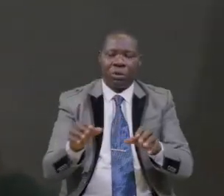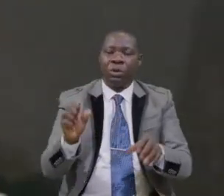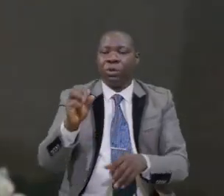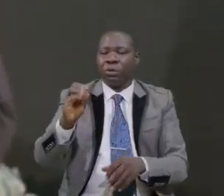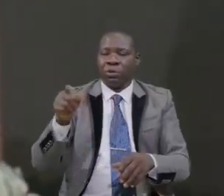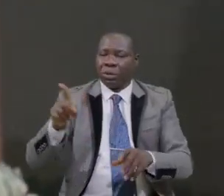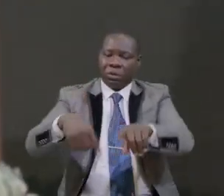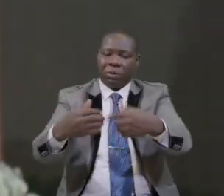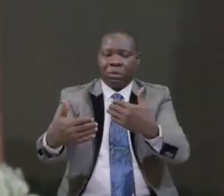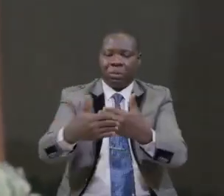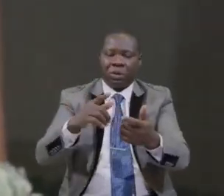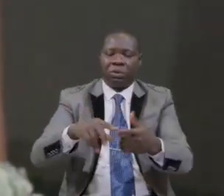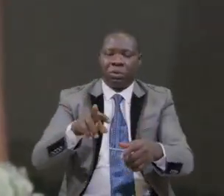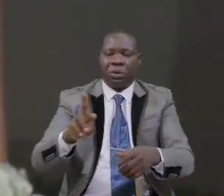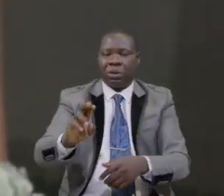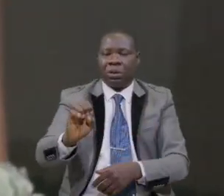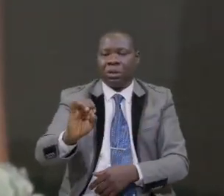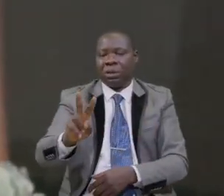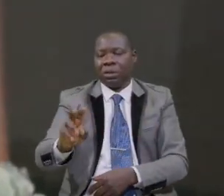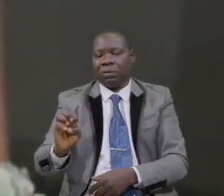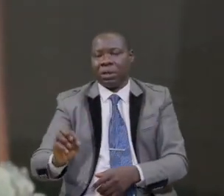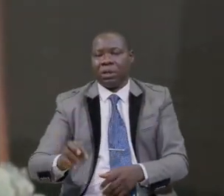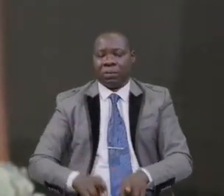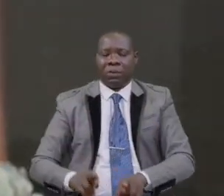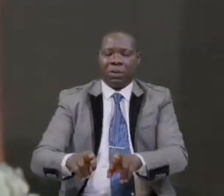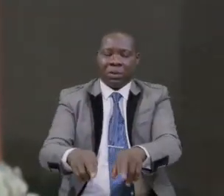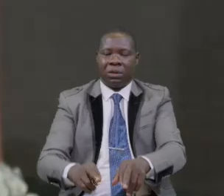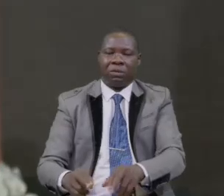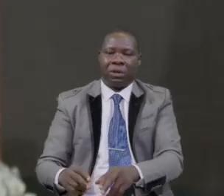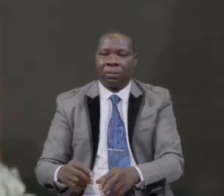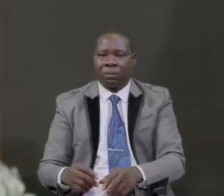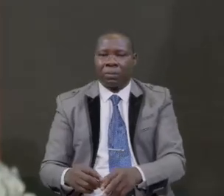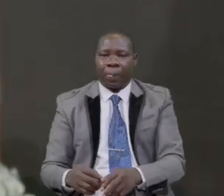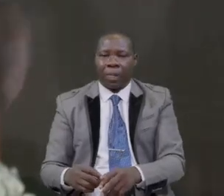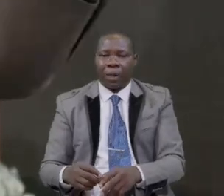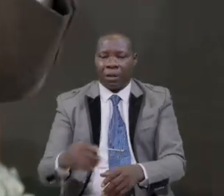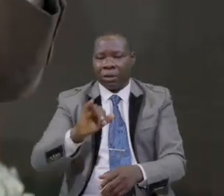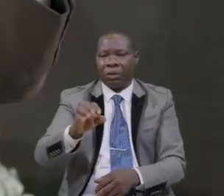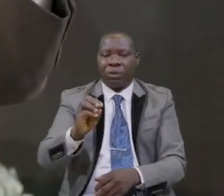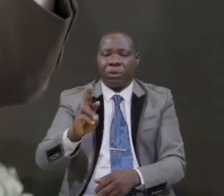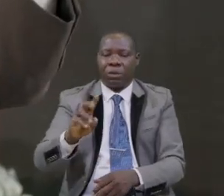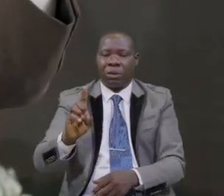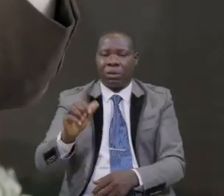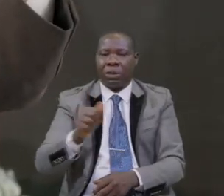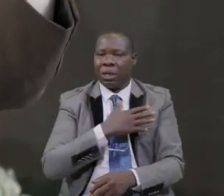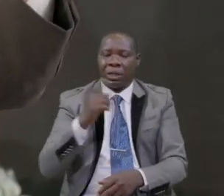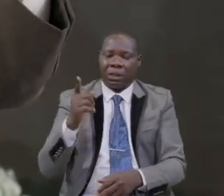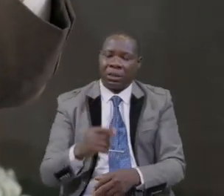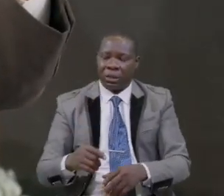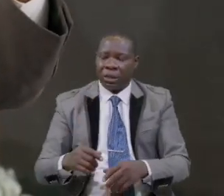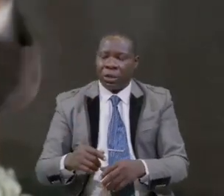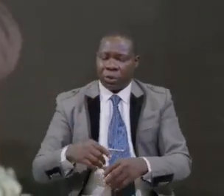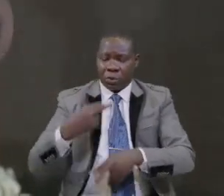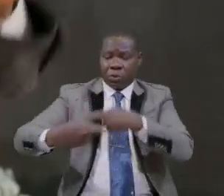Jordan. And he rolled the mantle together. Remember, he had torn his own mantle in